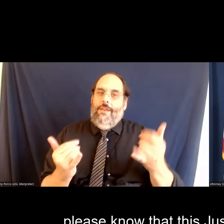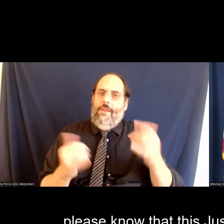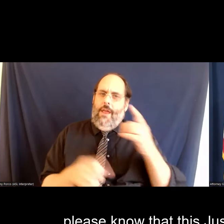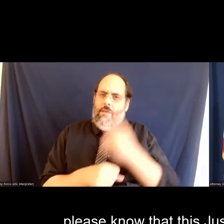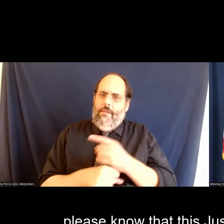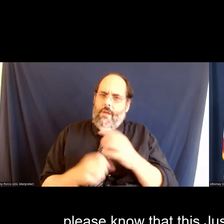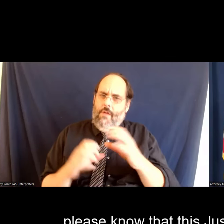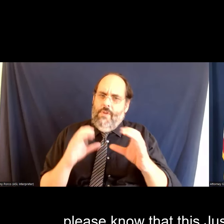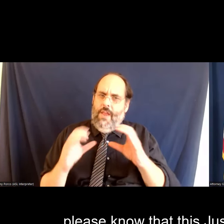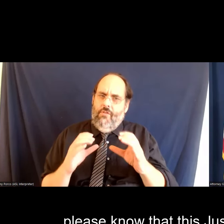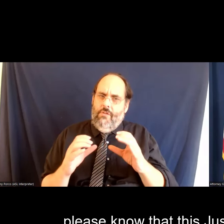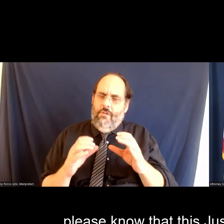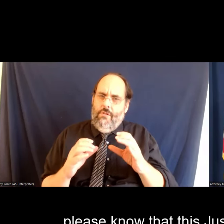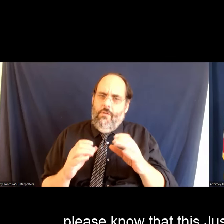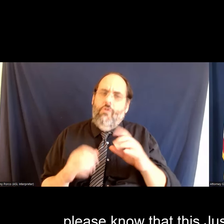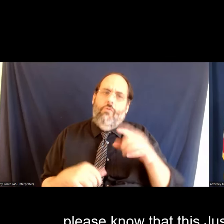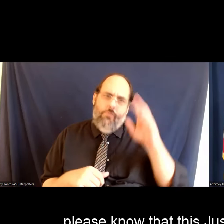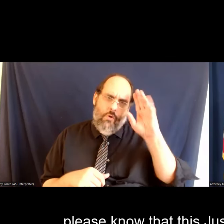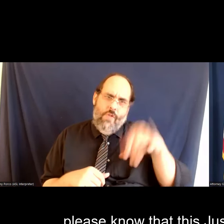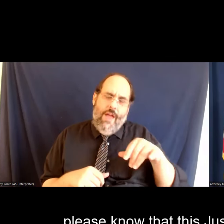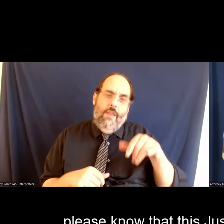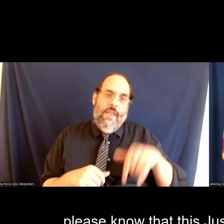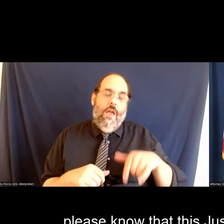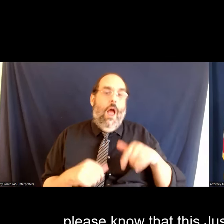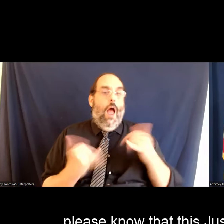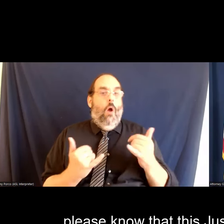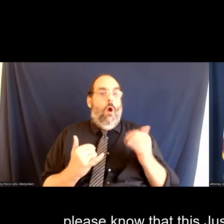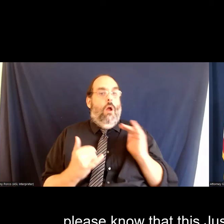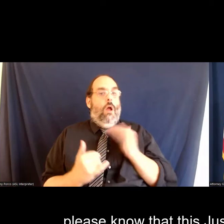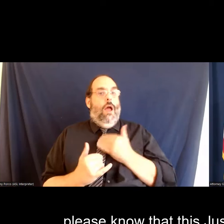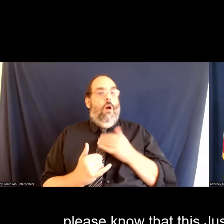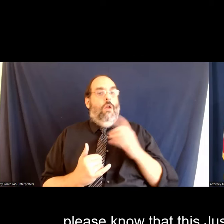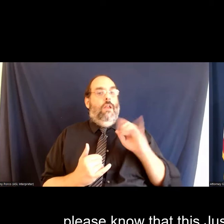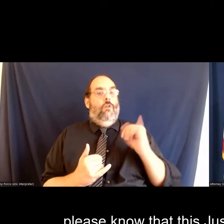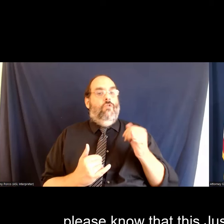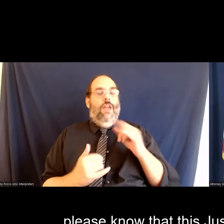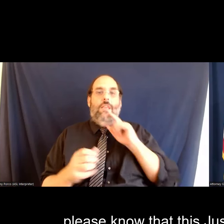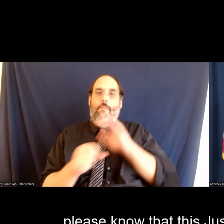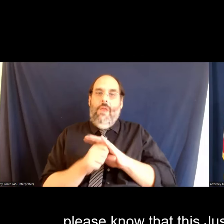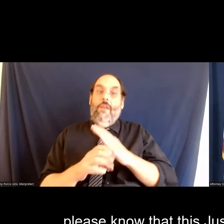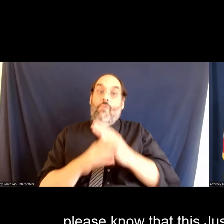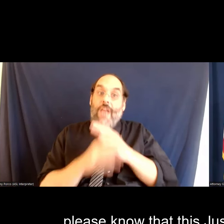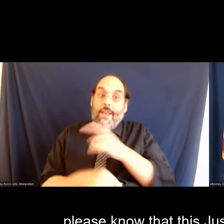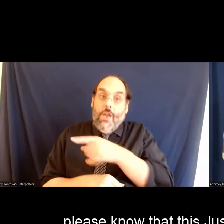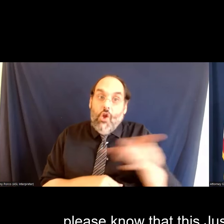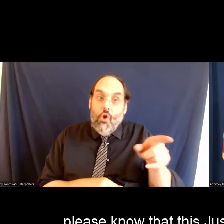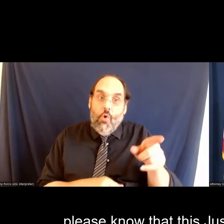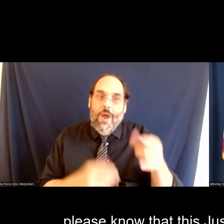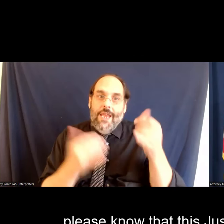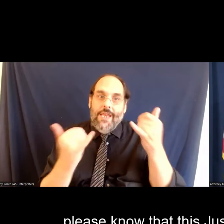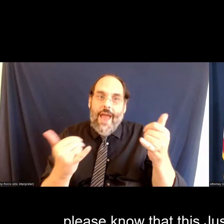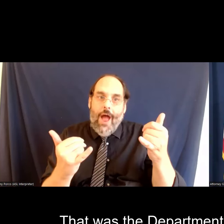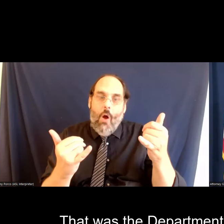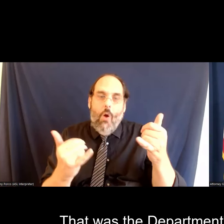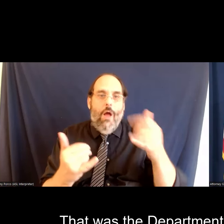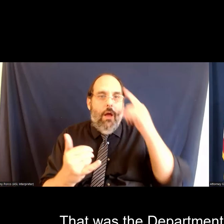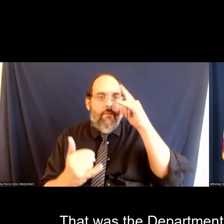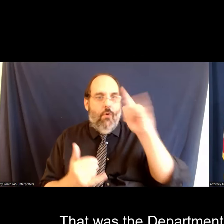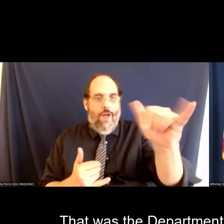conversations, please know that this Justice Department is committed to protecting you now and